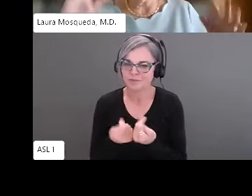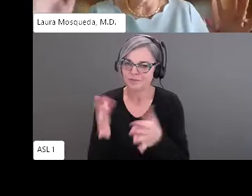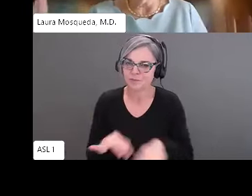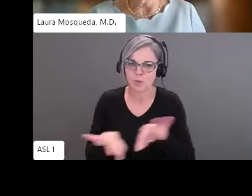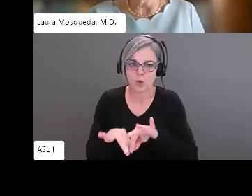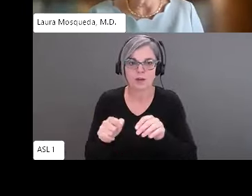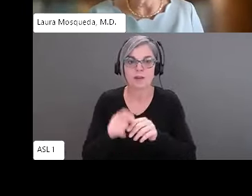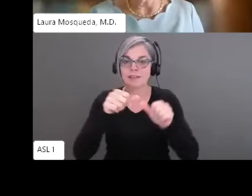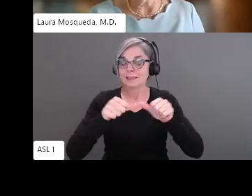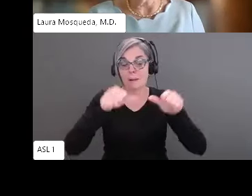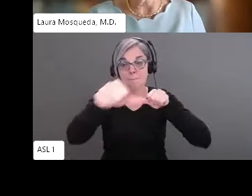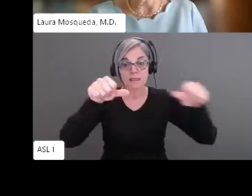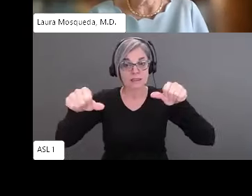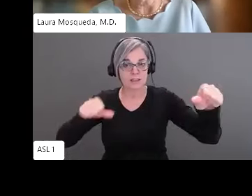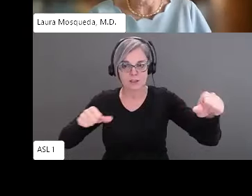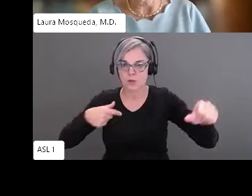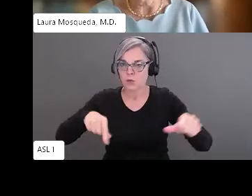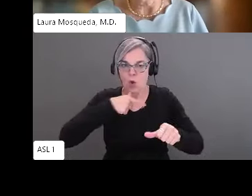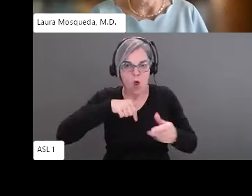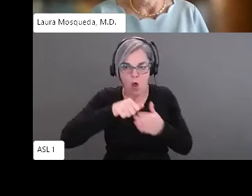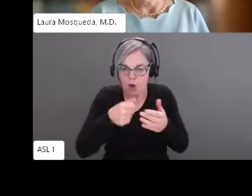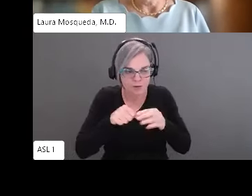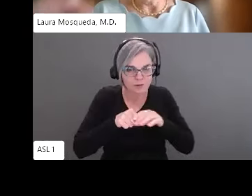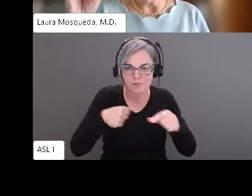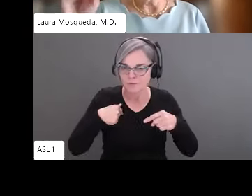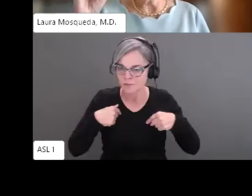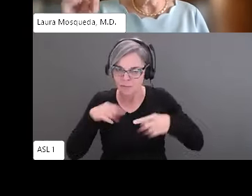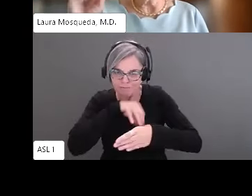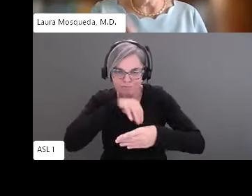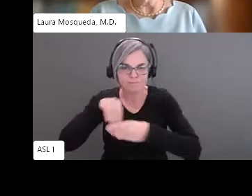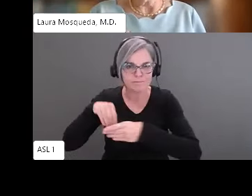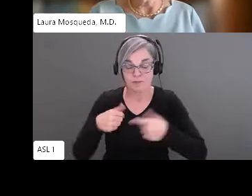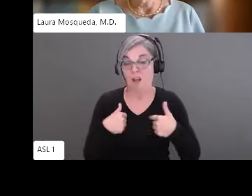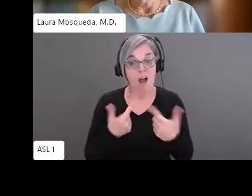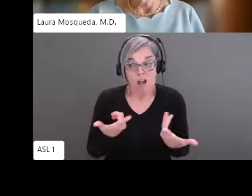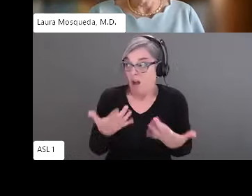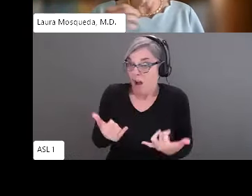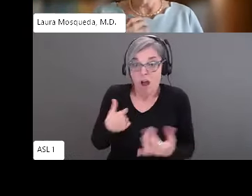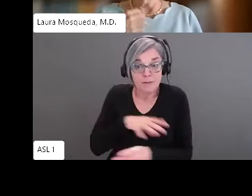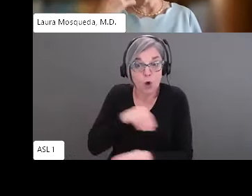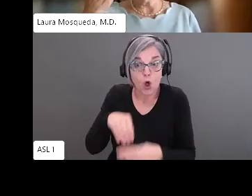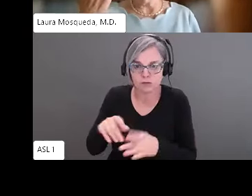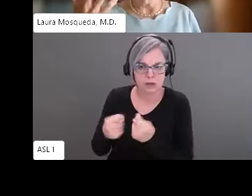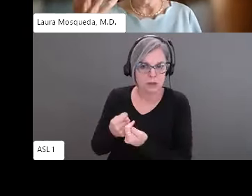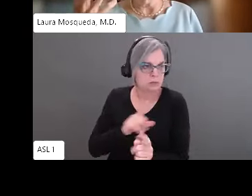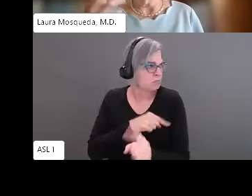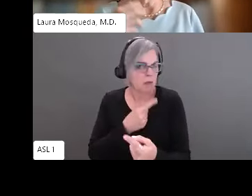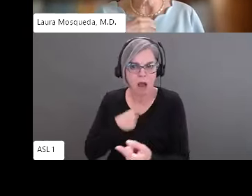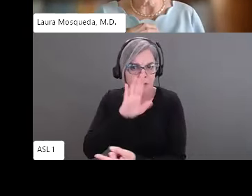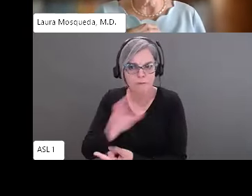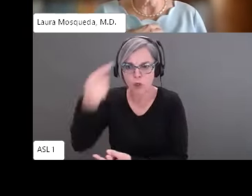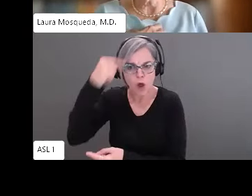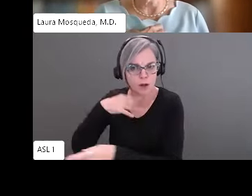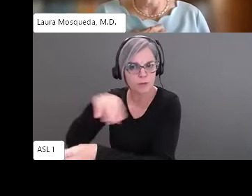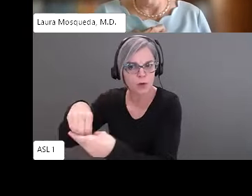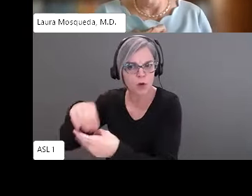I certainly am working in teams that I never thought I would be in. We also want to remember that it is the person we're serving who is